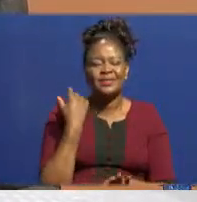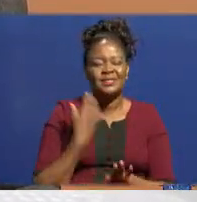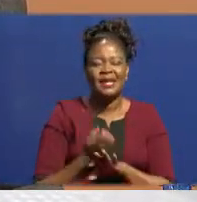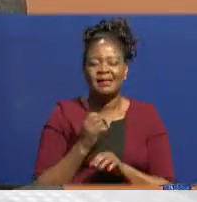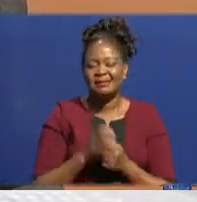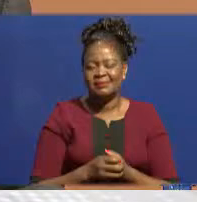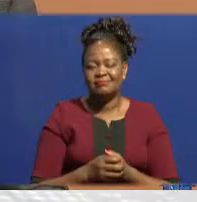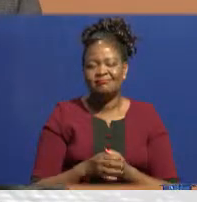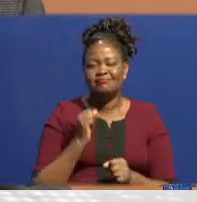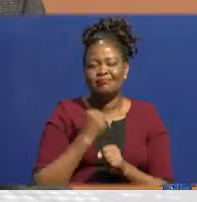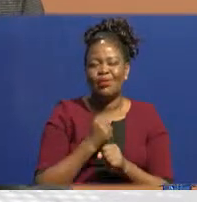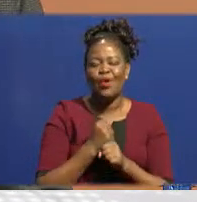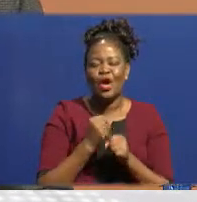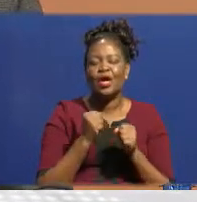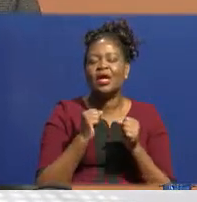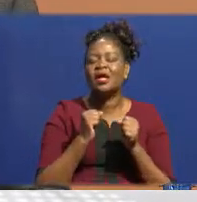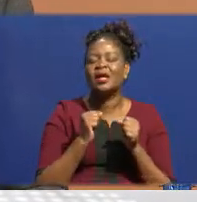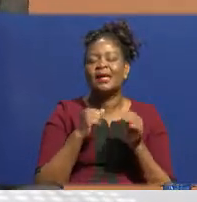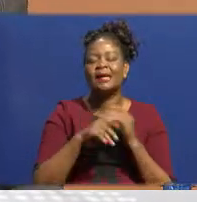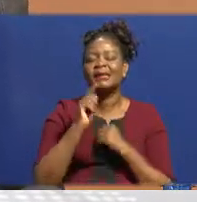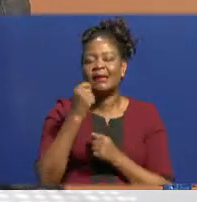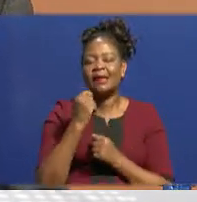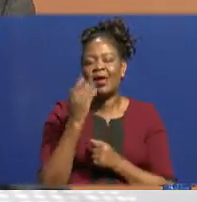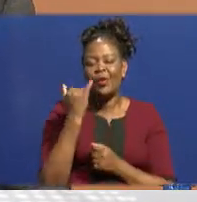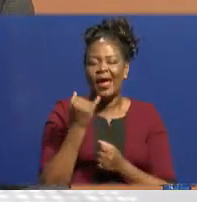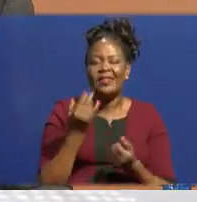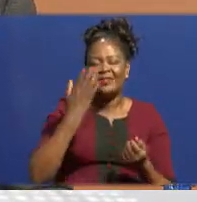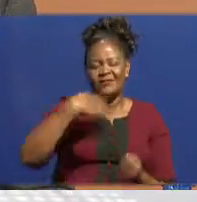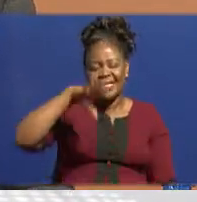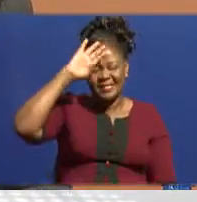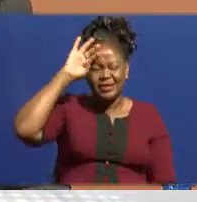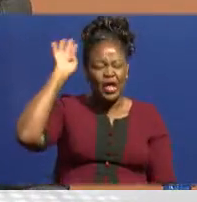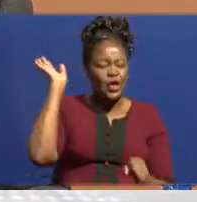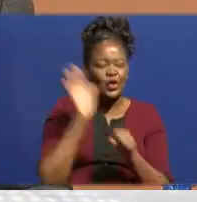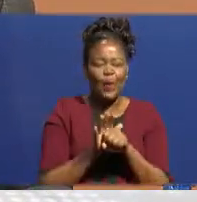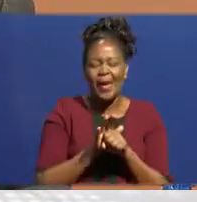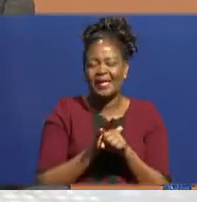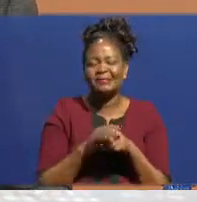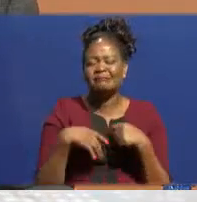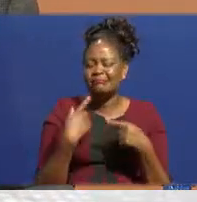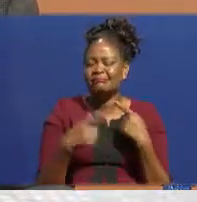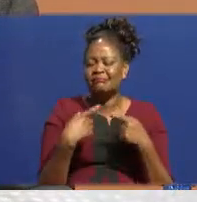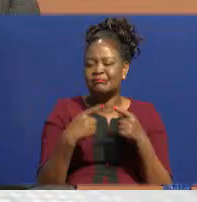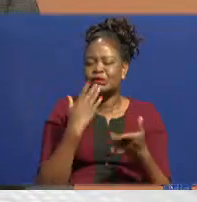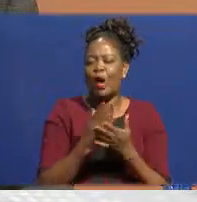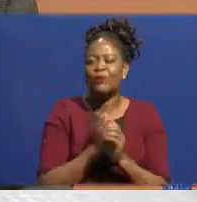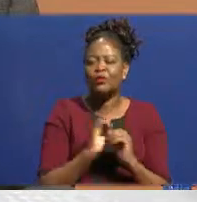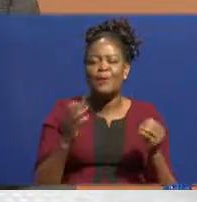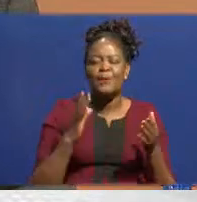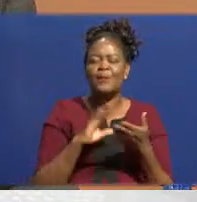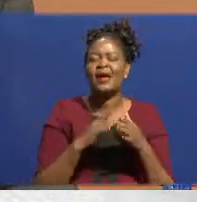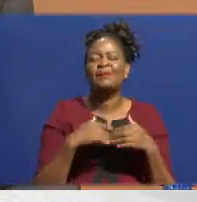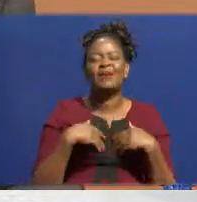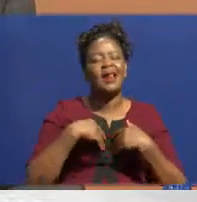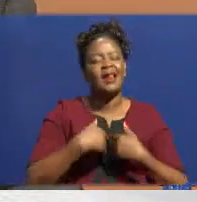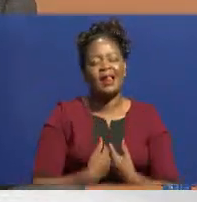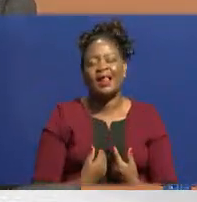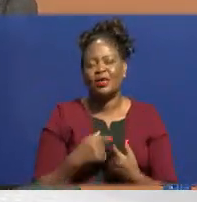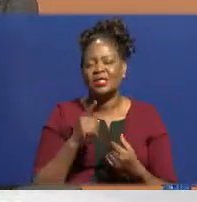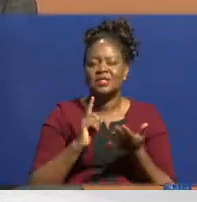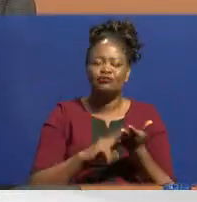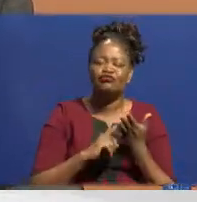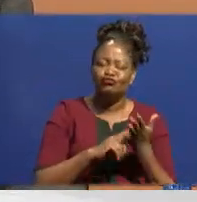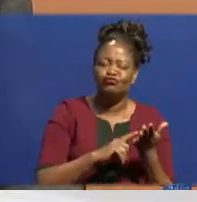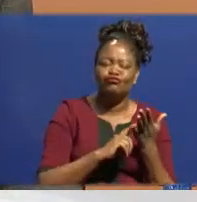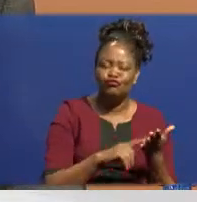difficult to work in Kenya. Why? Because the frustration was never ending. People get exhausted with this type of discussions,